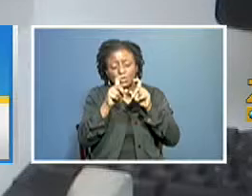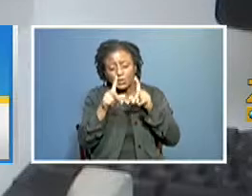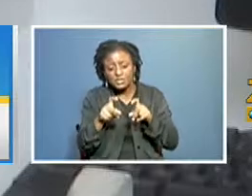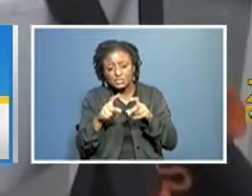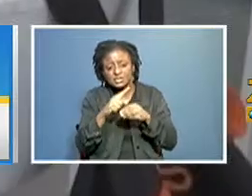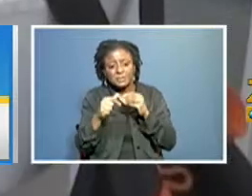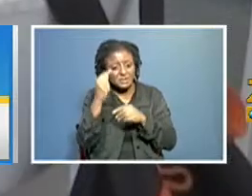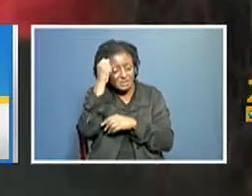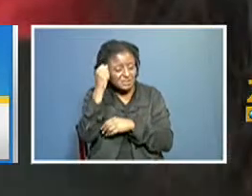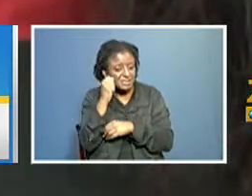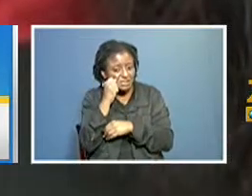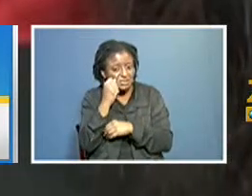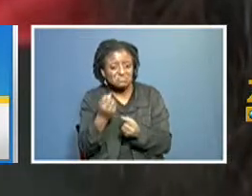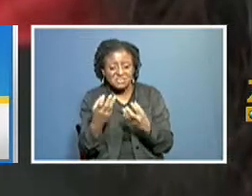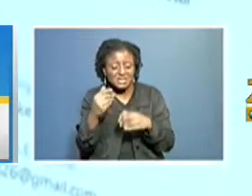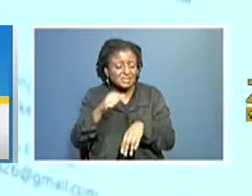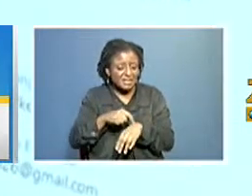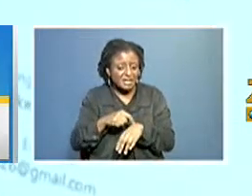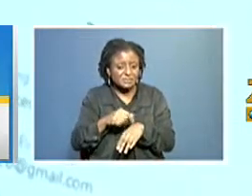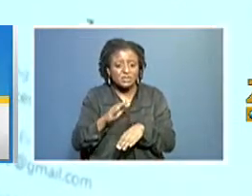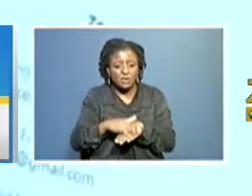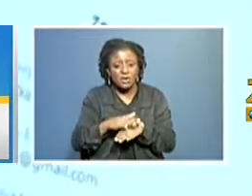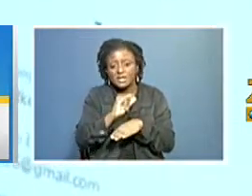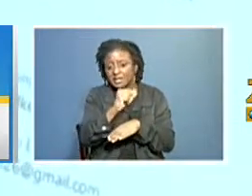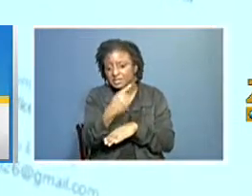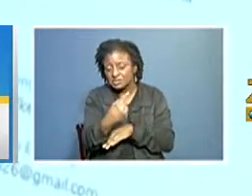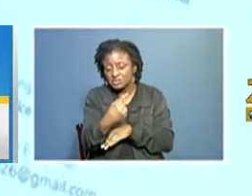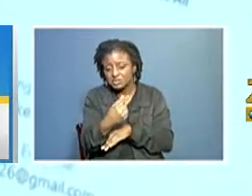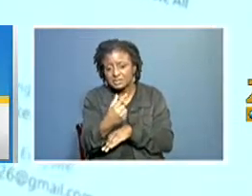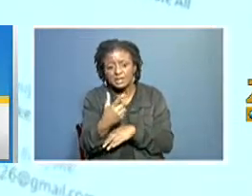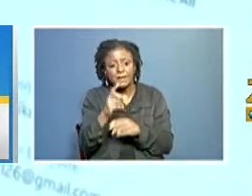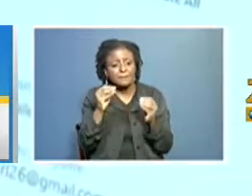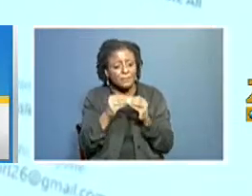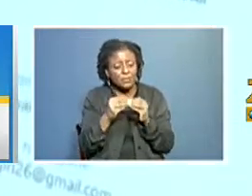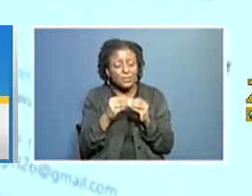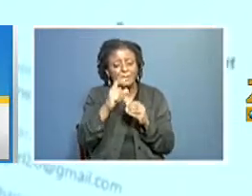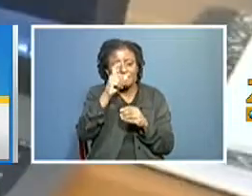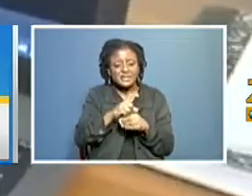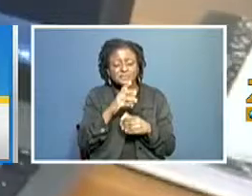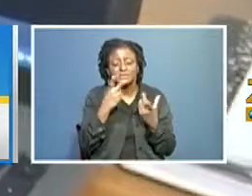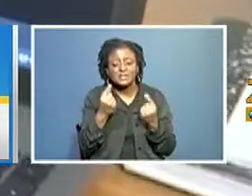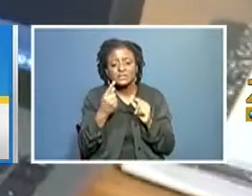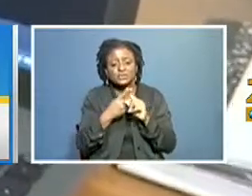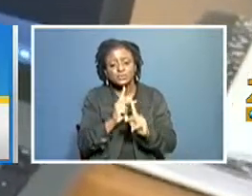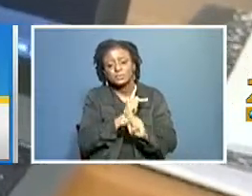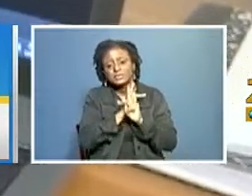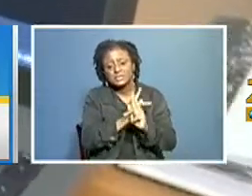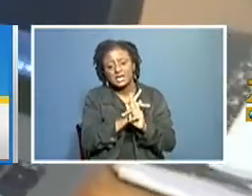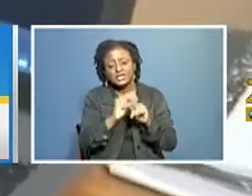However, local psychologist Dr. Wayne Thompson argues more must be done to protect children.